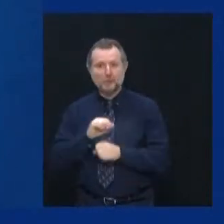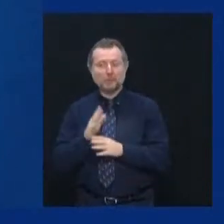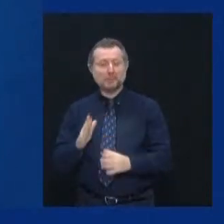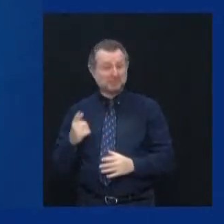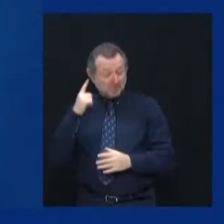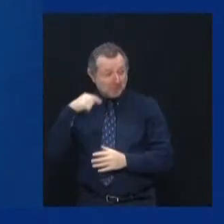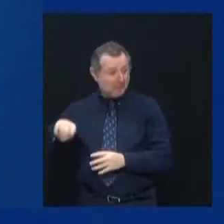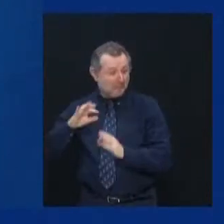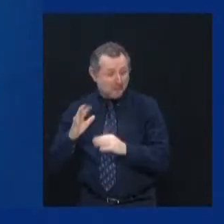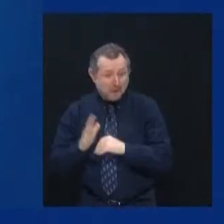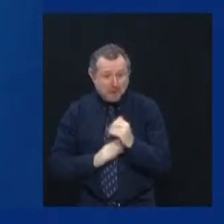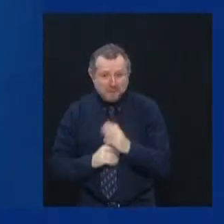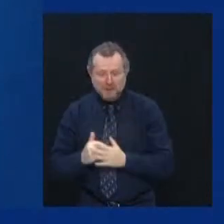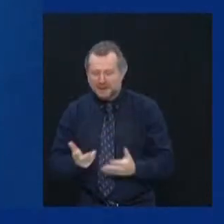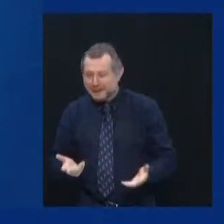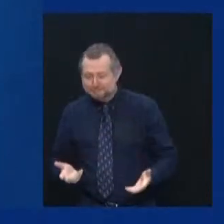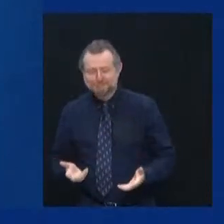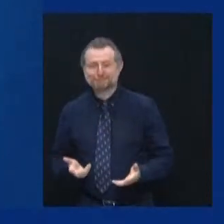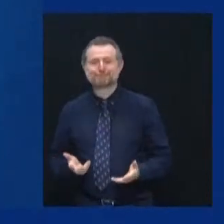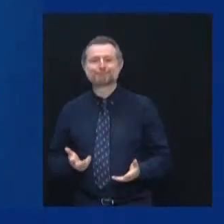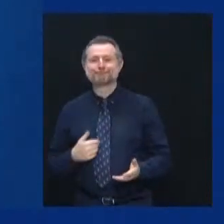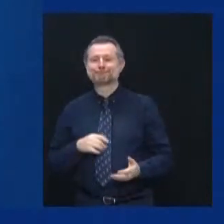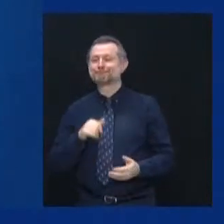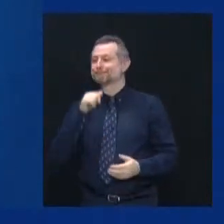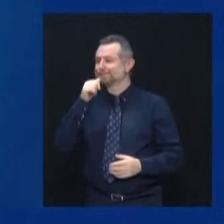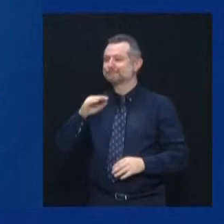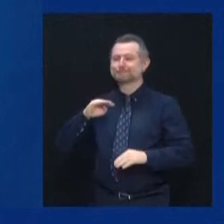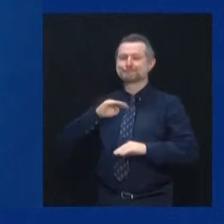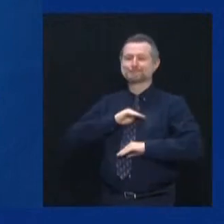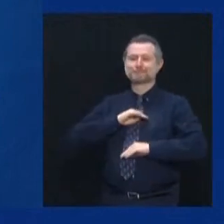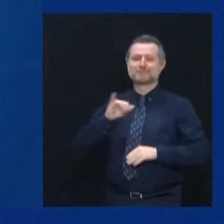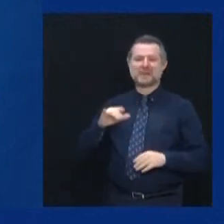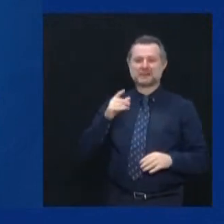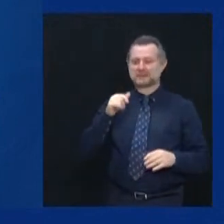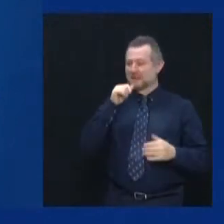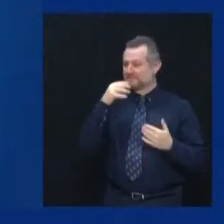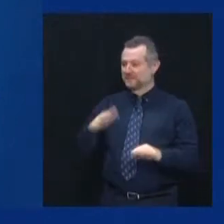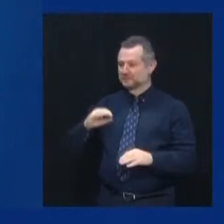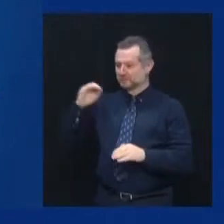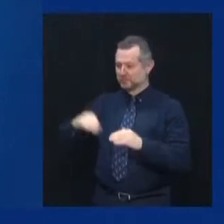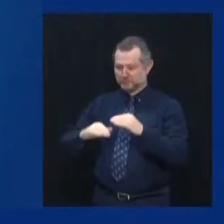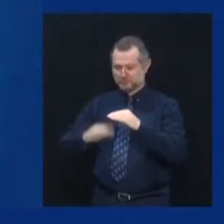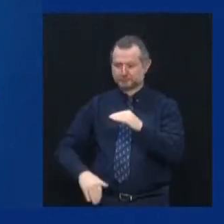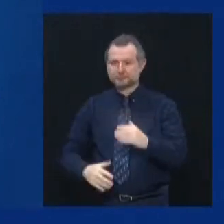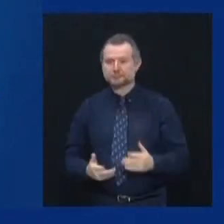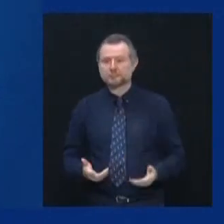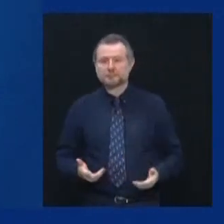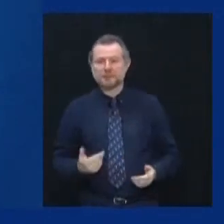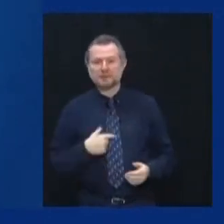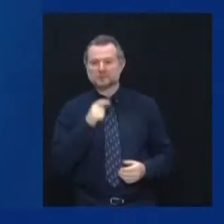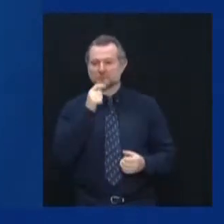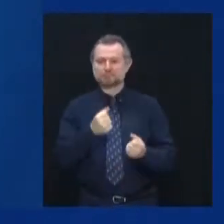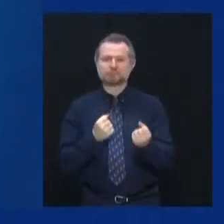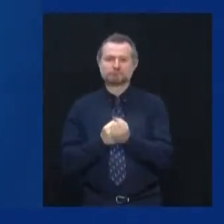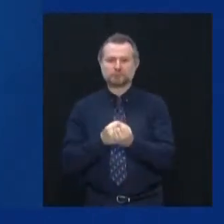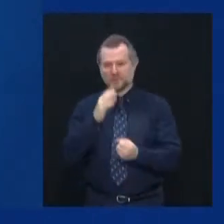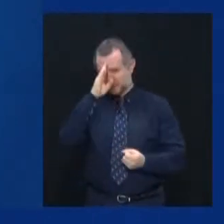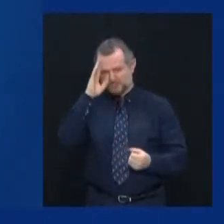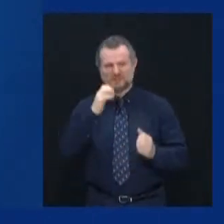But we're not pleased with the rate of distribution, so we're going to supplement the hospitals with